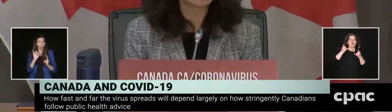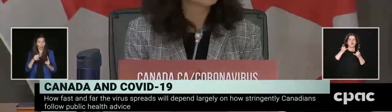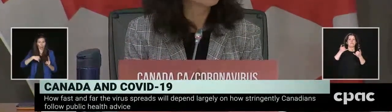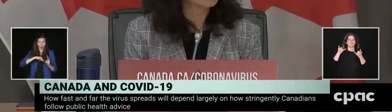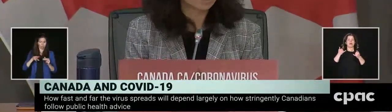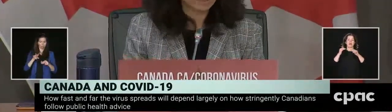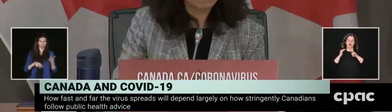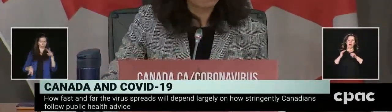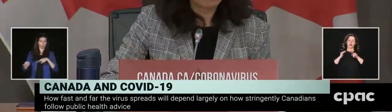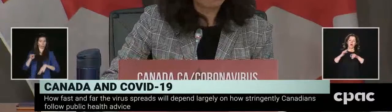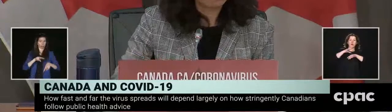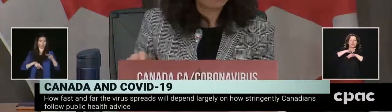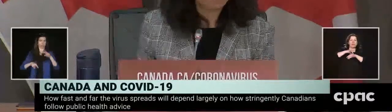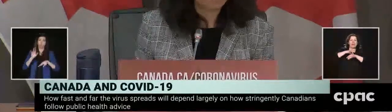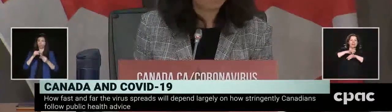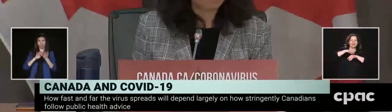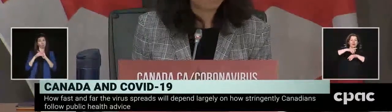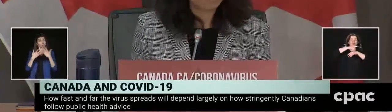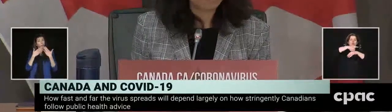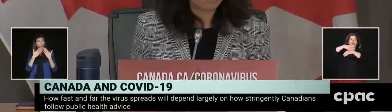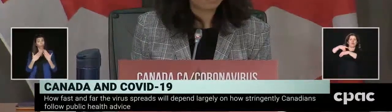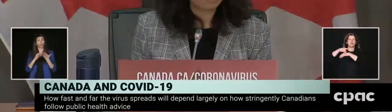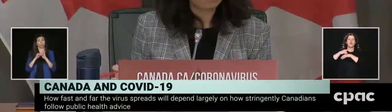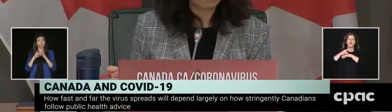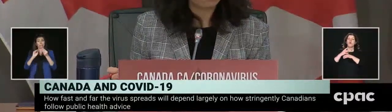monitoring that really closely.